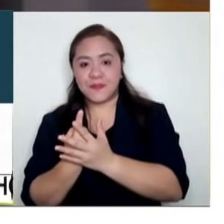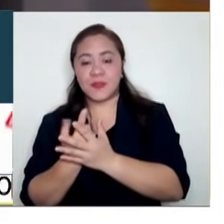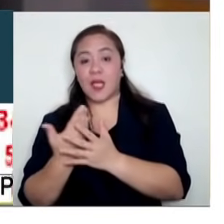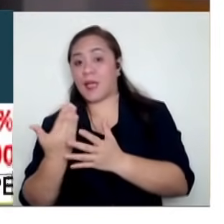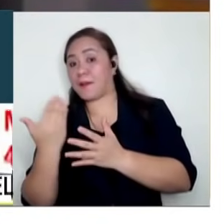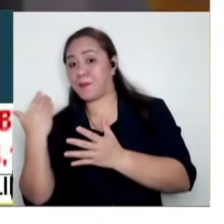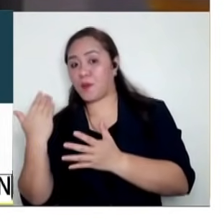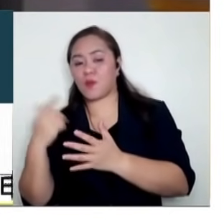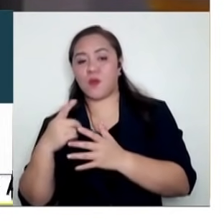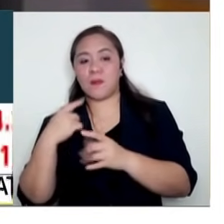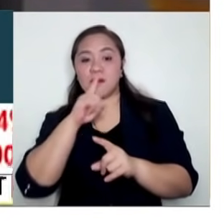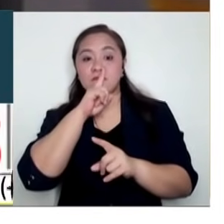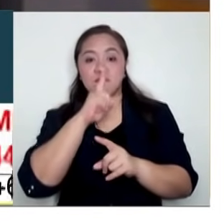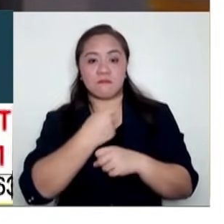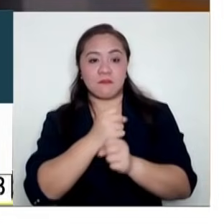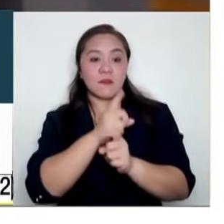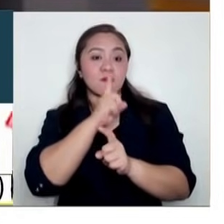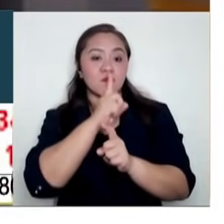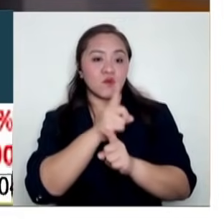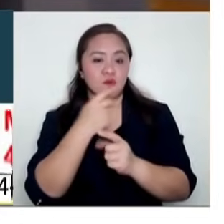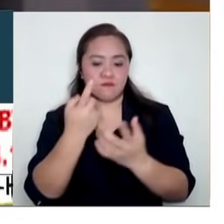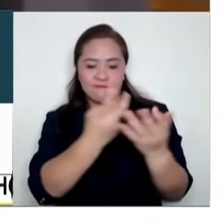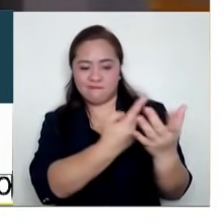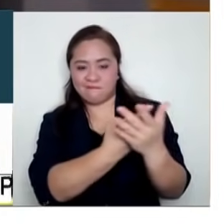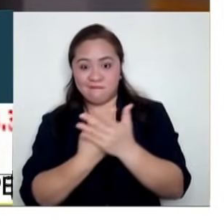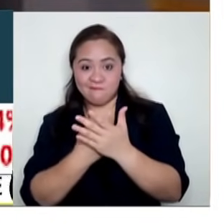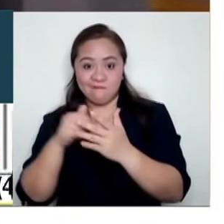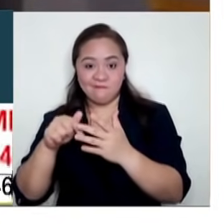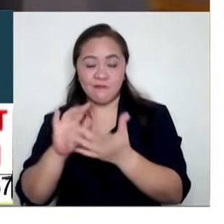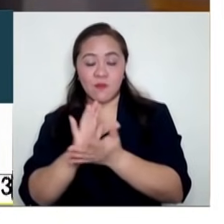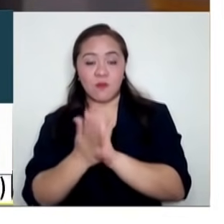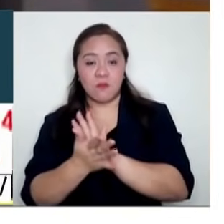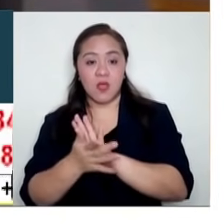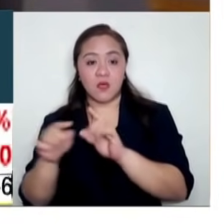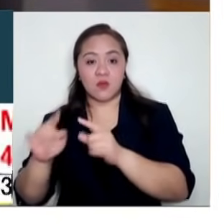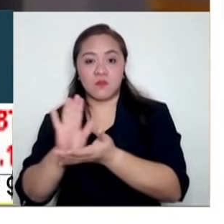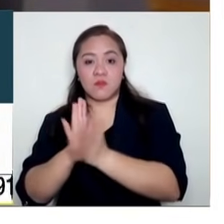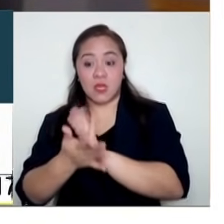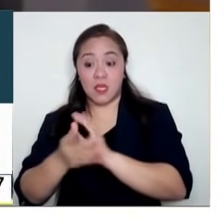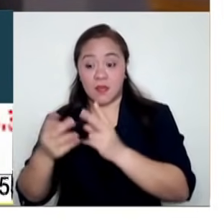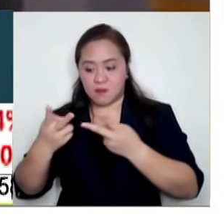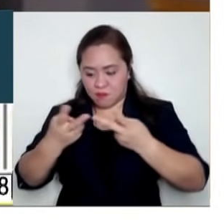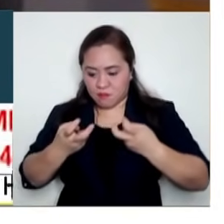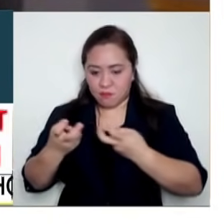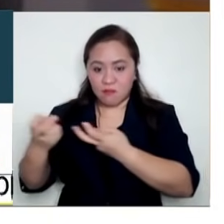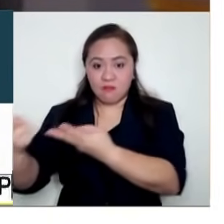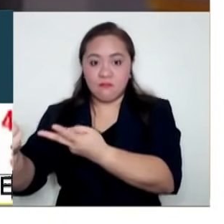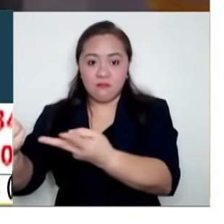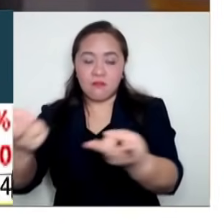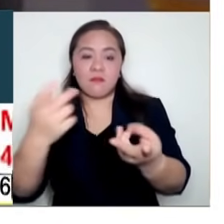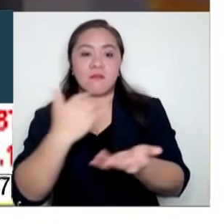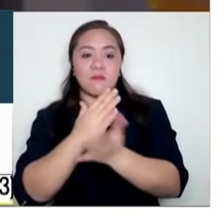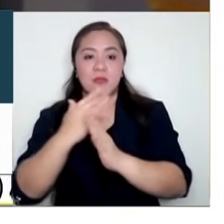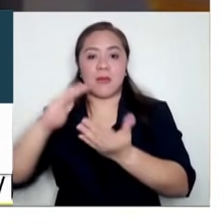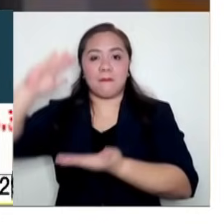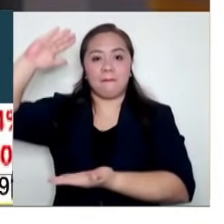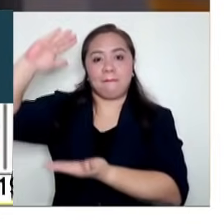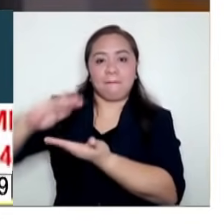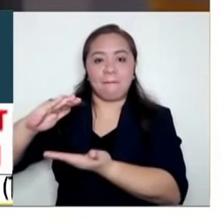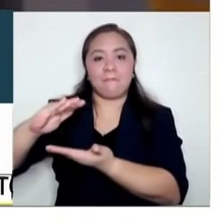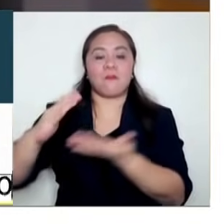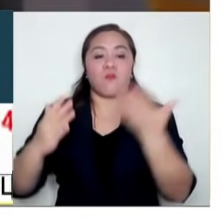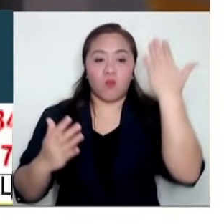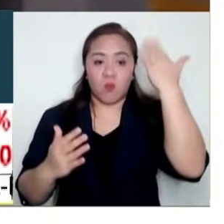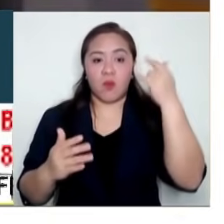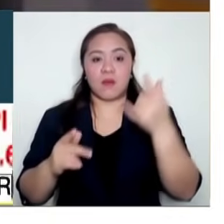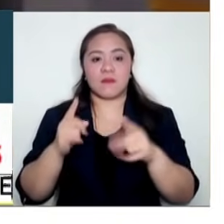are assured of that, transmission will be reduced among this population. I understand these different variants have